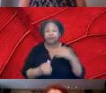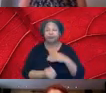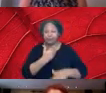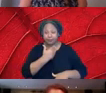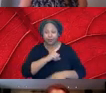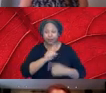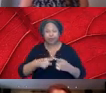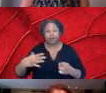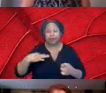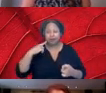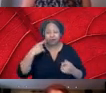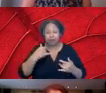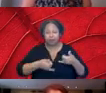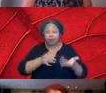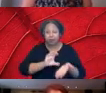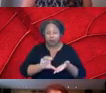Next slide.